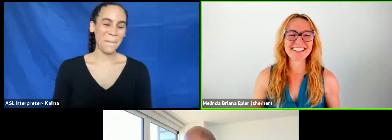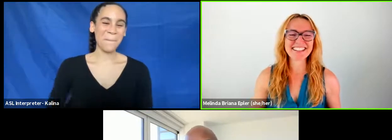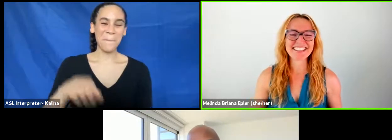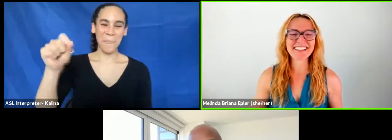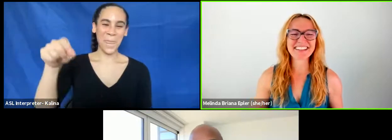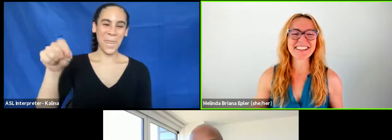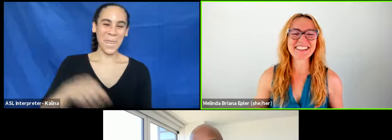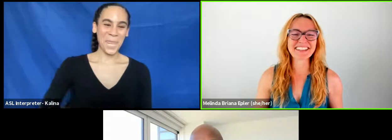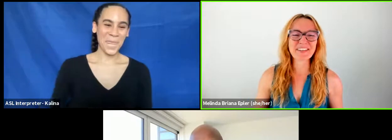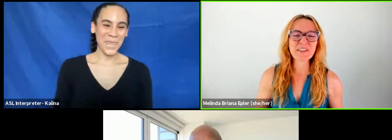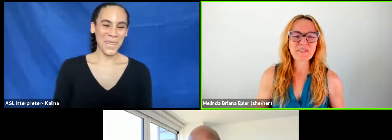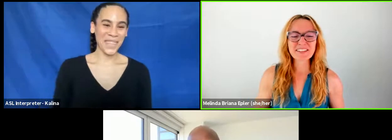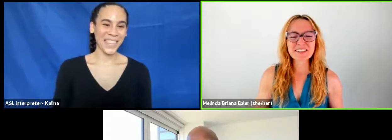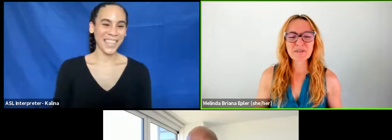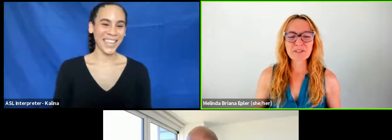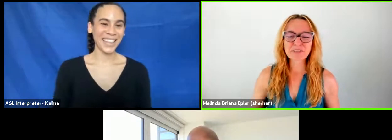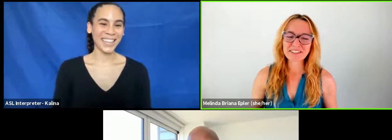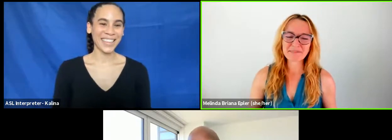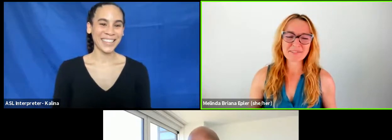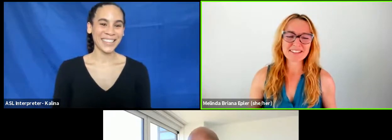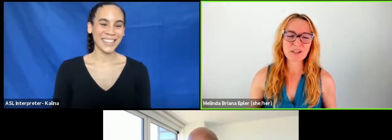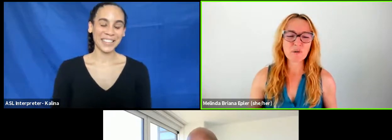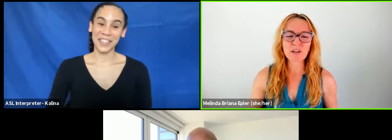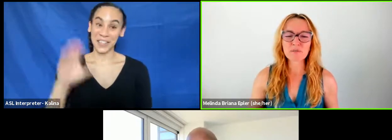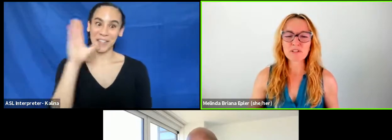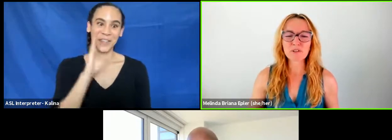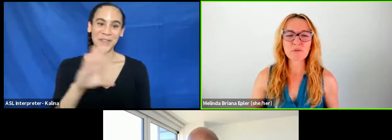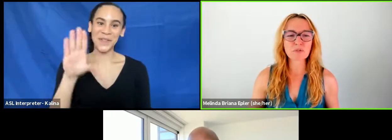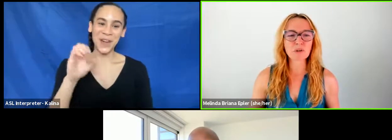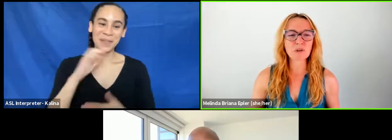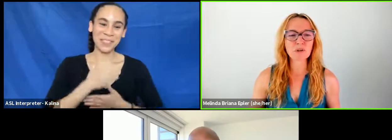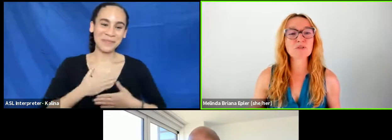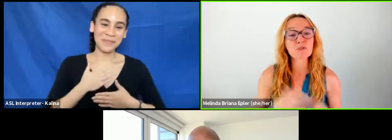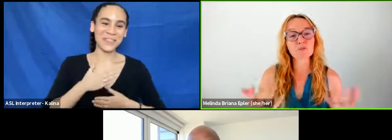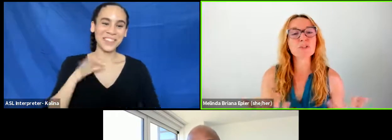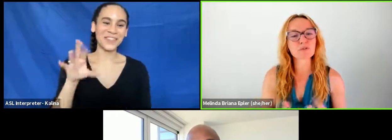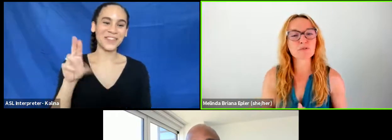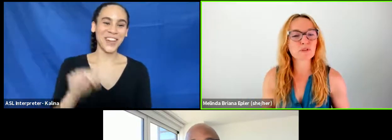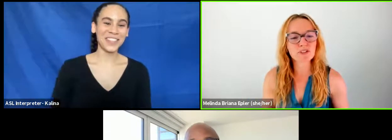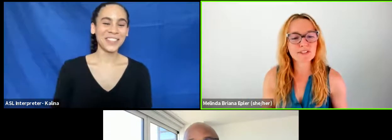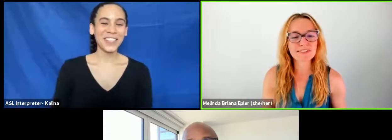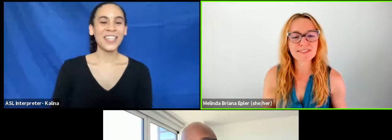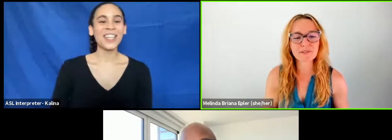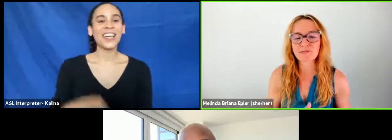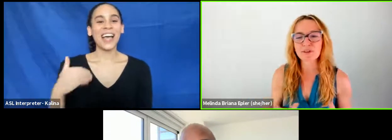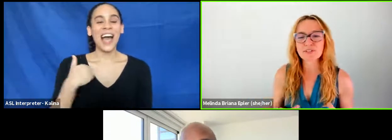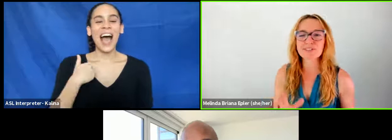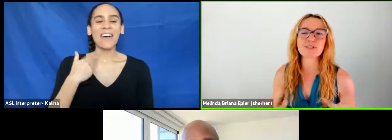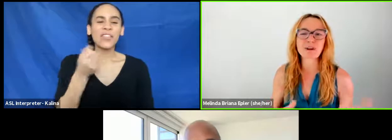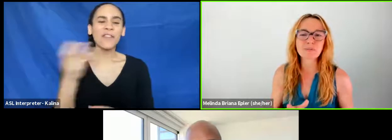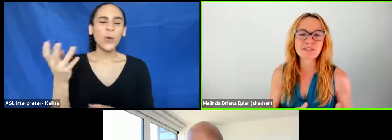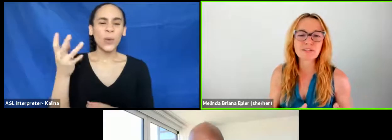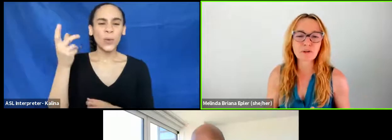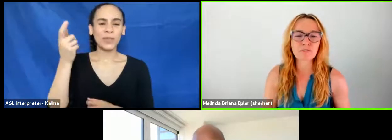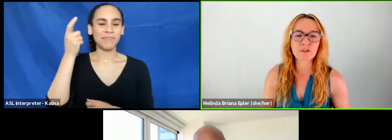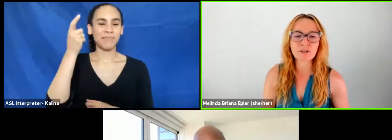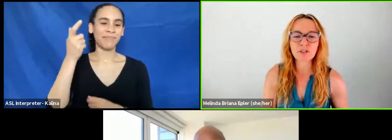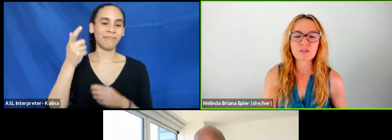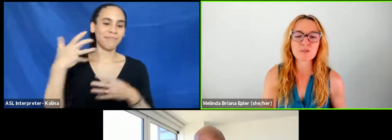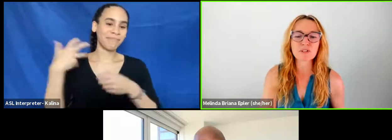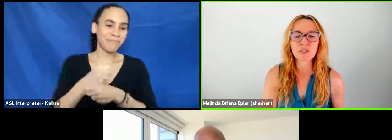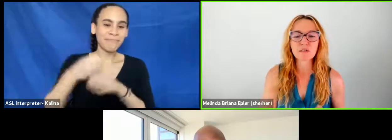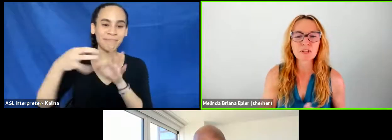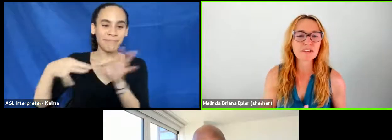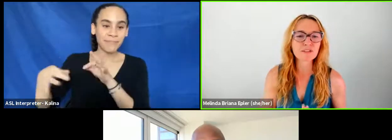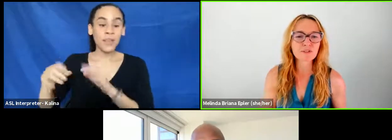Yes, this is going to be fun. So, we do a few logistics. So first, describing ourselves for